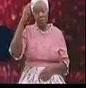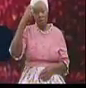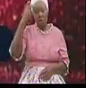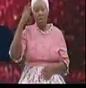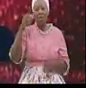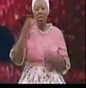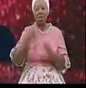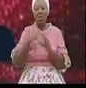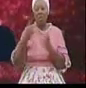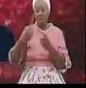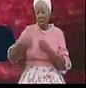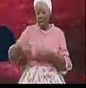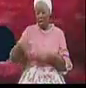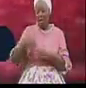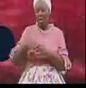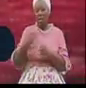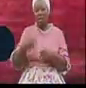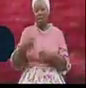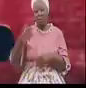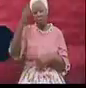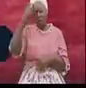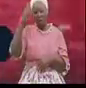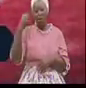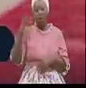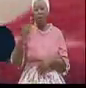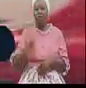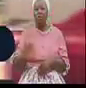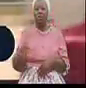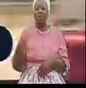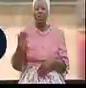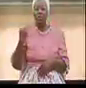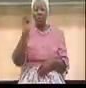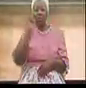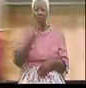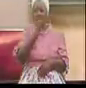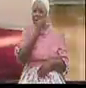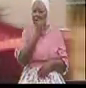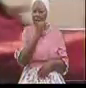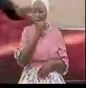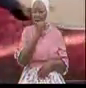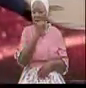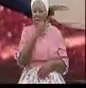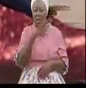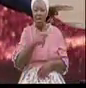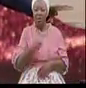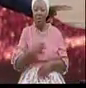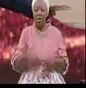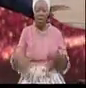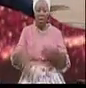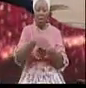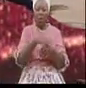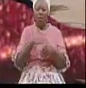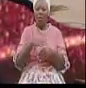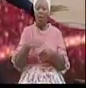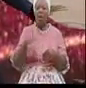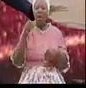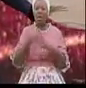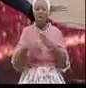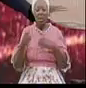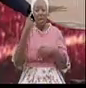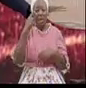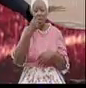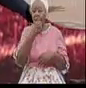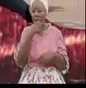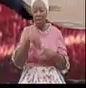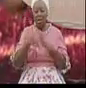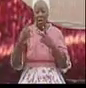the heart, in the mind of the children of Israel. There was a veil in their sight, in